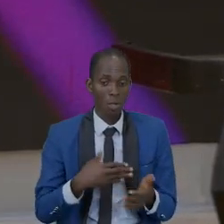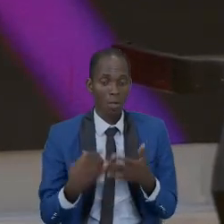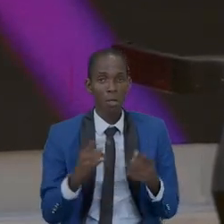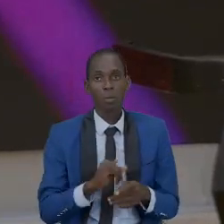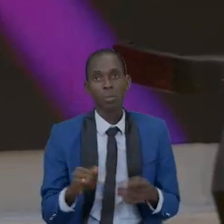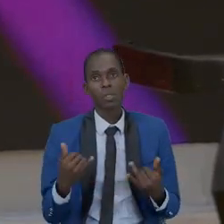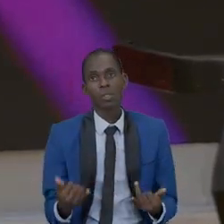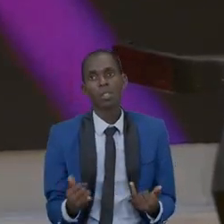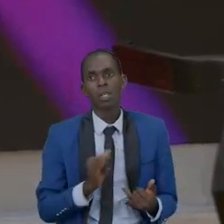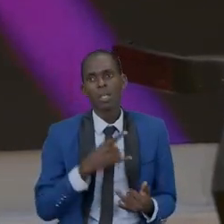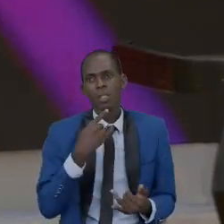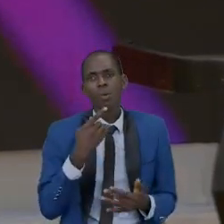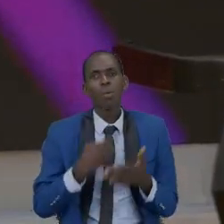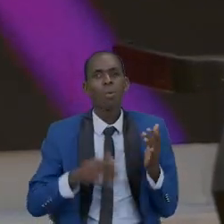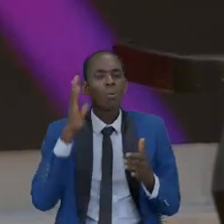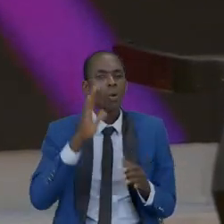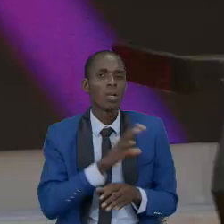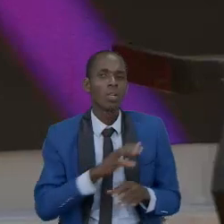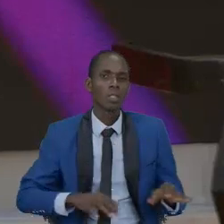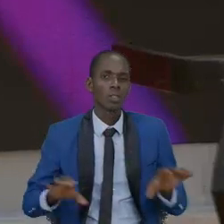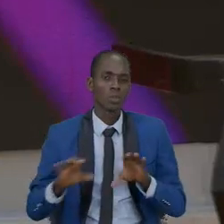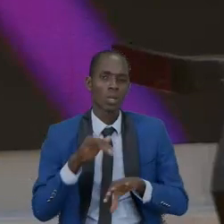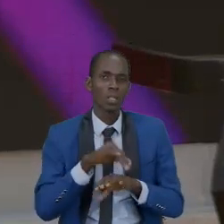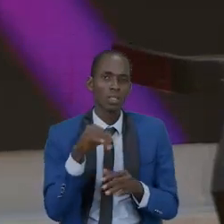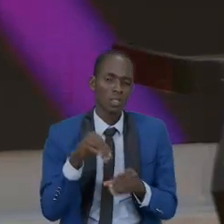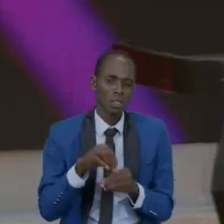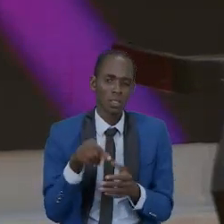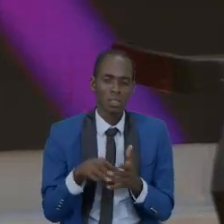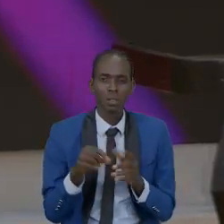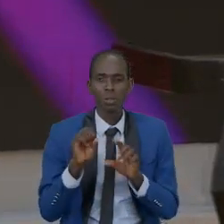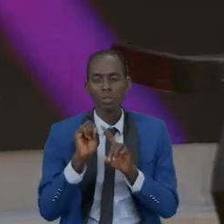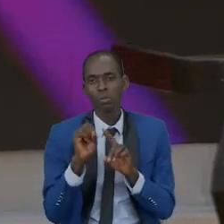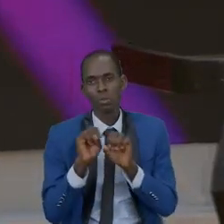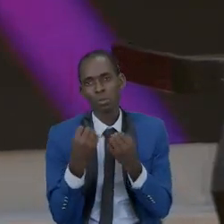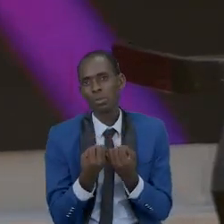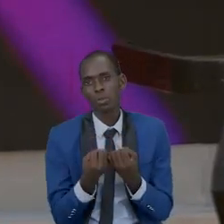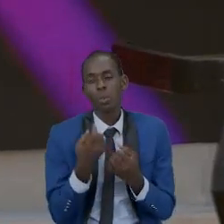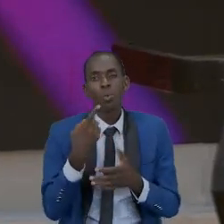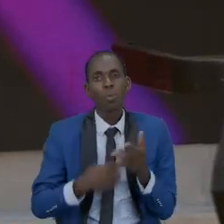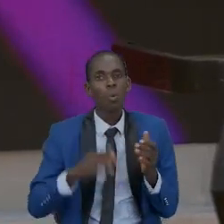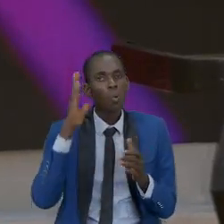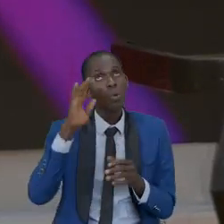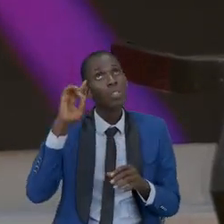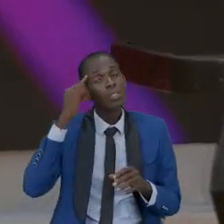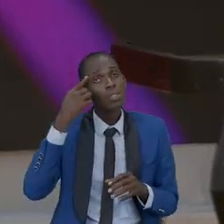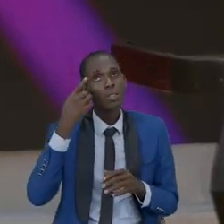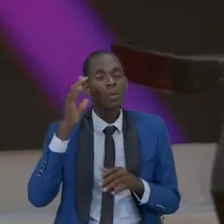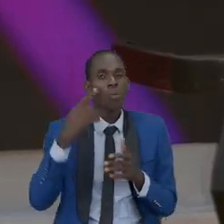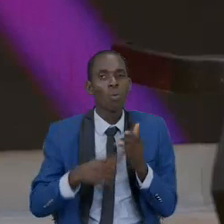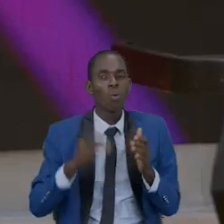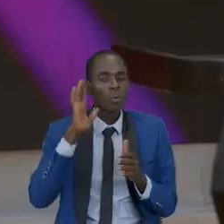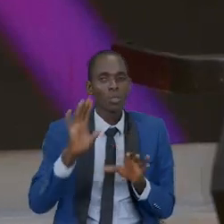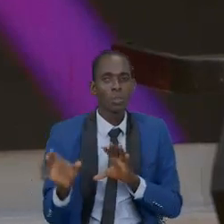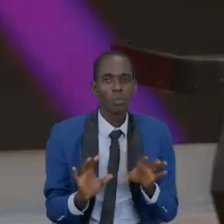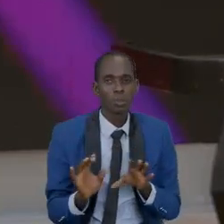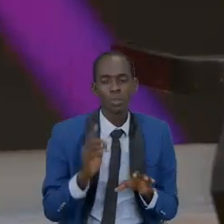say, what will Christ do in this condition, in this situation? How will he think? How will he talk? How will he live? And